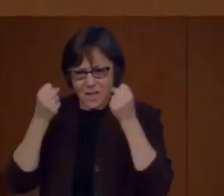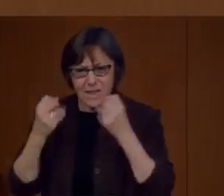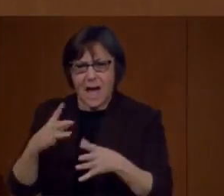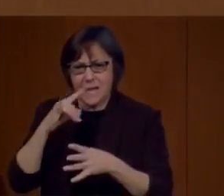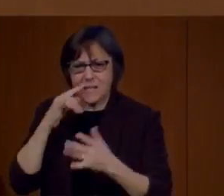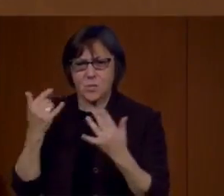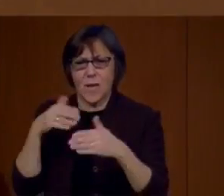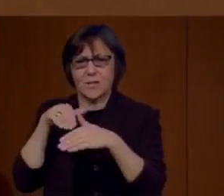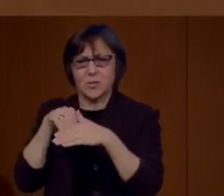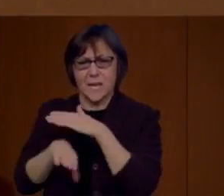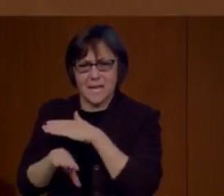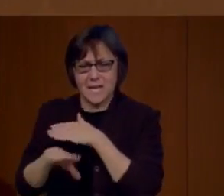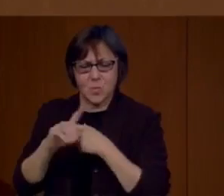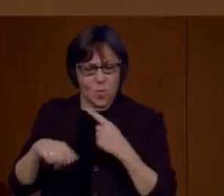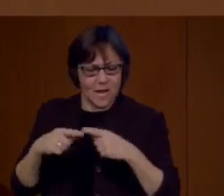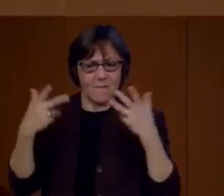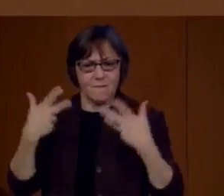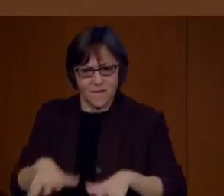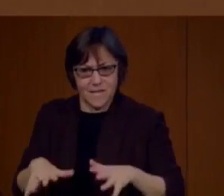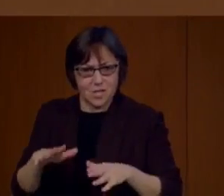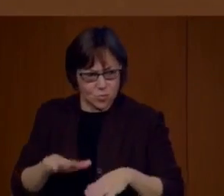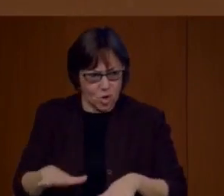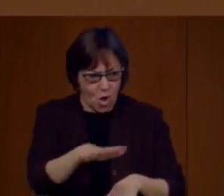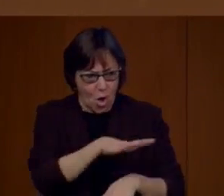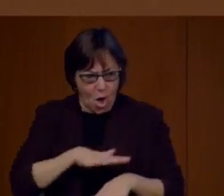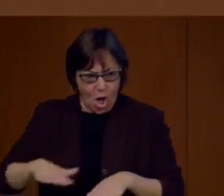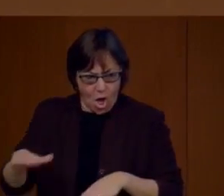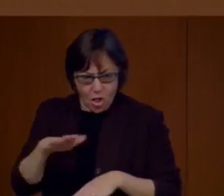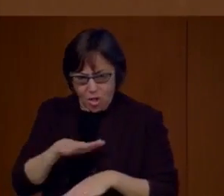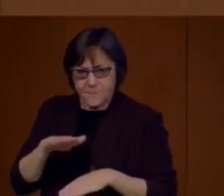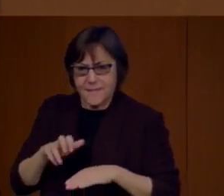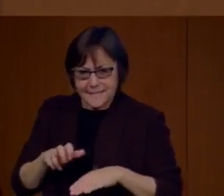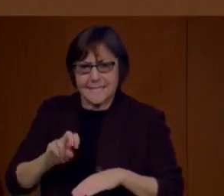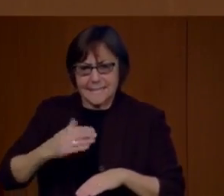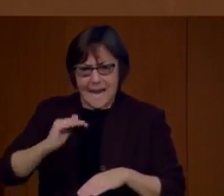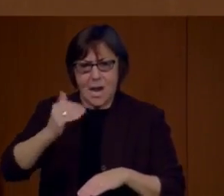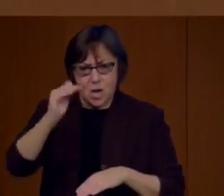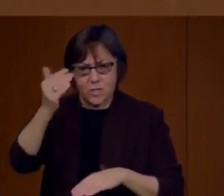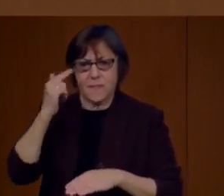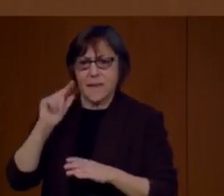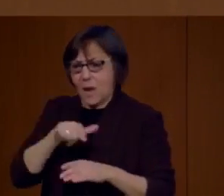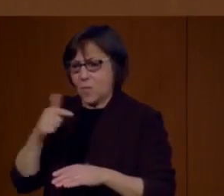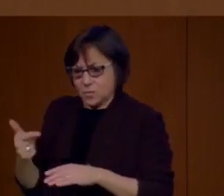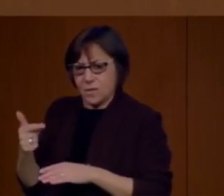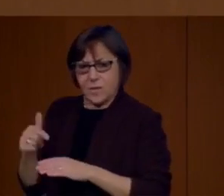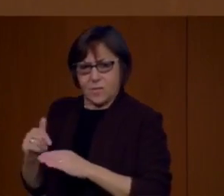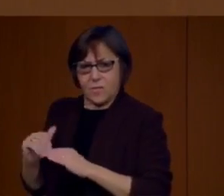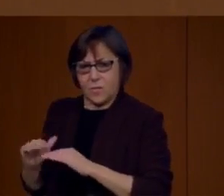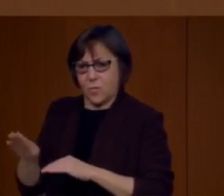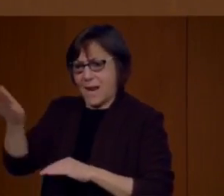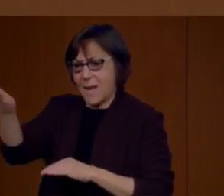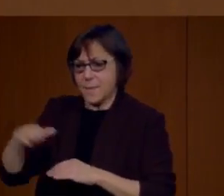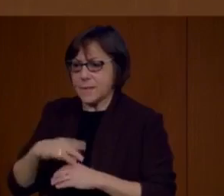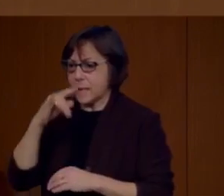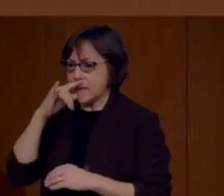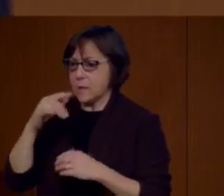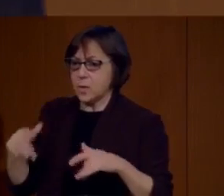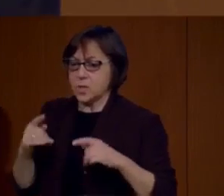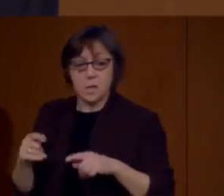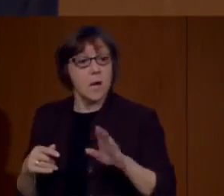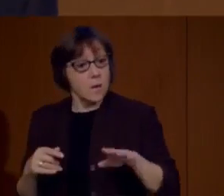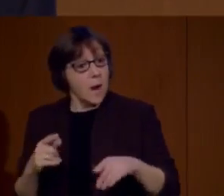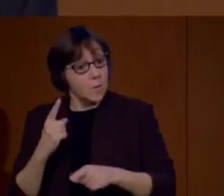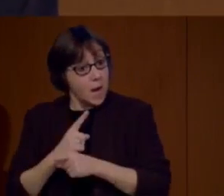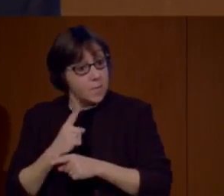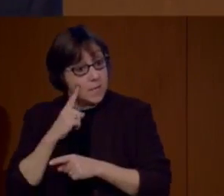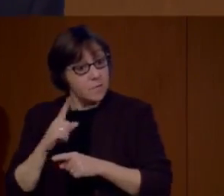waiting to get in here. As soon as I quit shoveling, as soon as I finish the stairs, then I'll shovel the ramp." The kid in the wheelchair says, "Yeah, but if you shovel